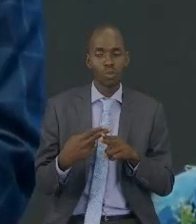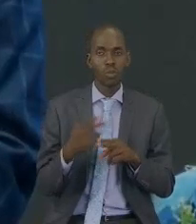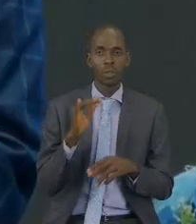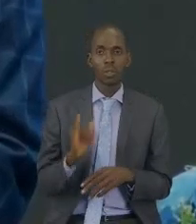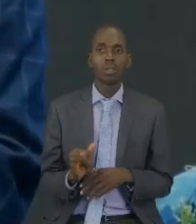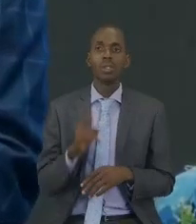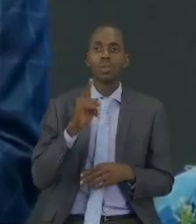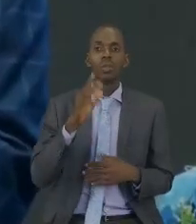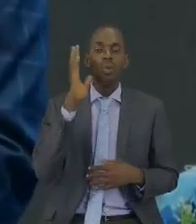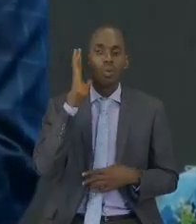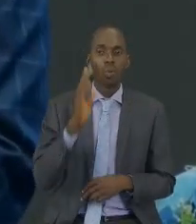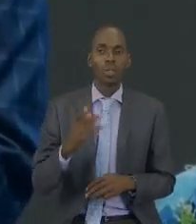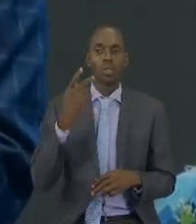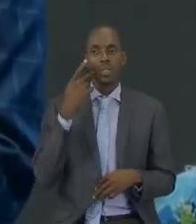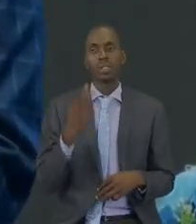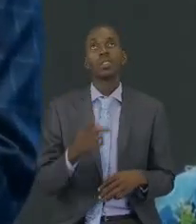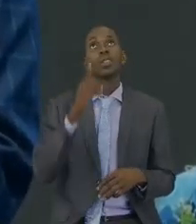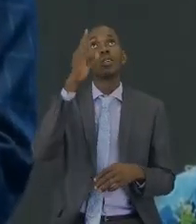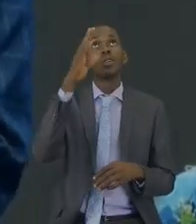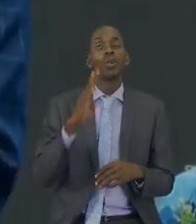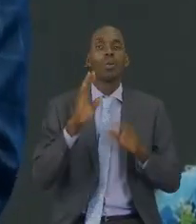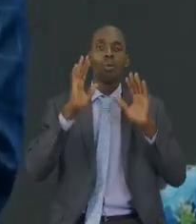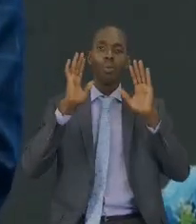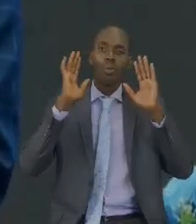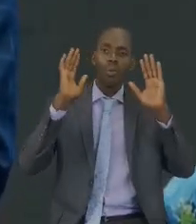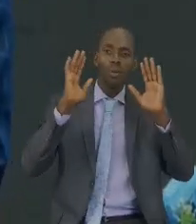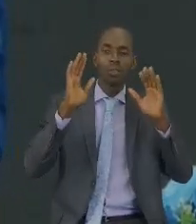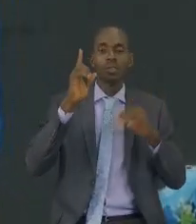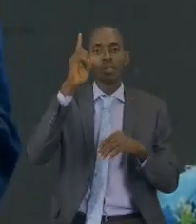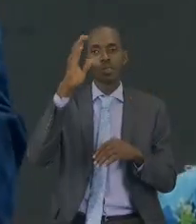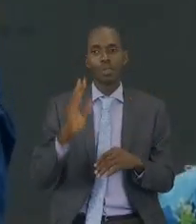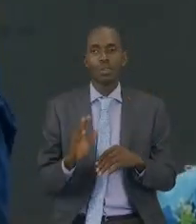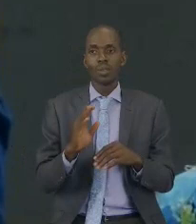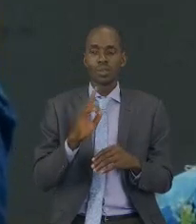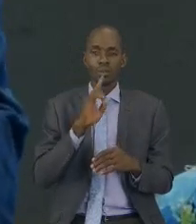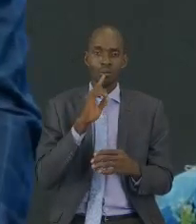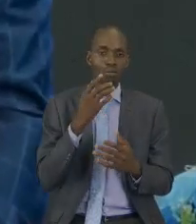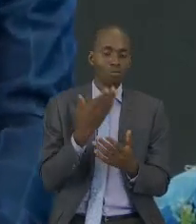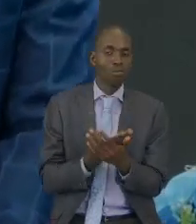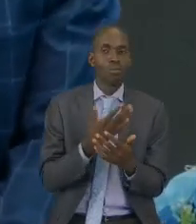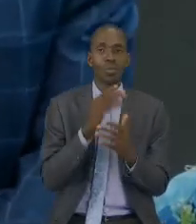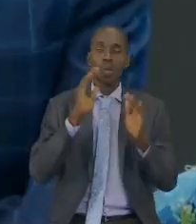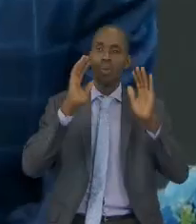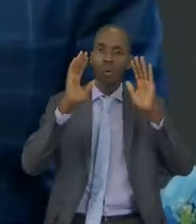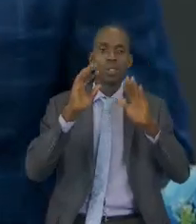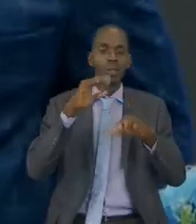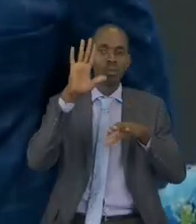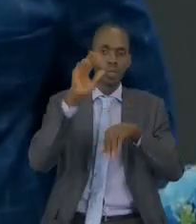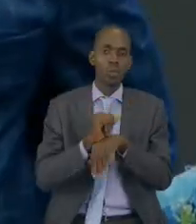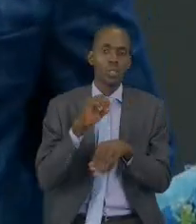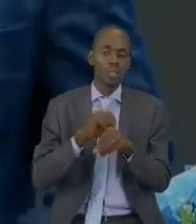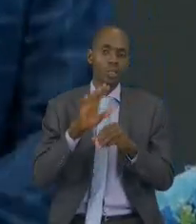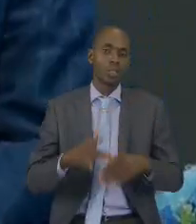you will see God's wonder, God's signs, God's miracle in your